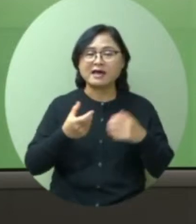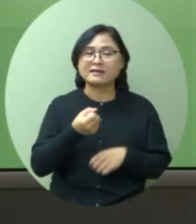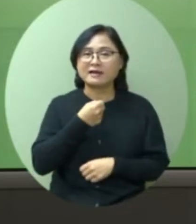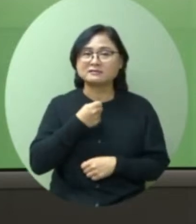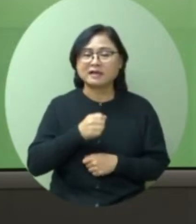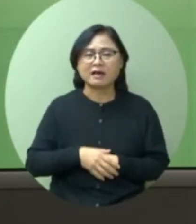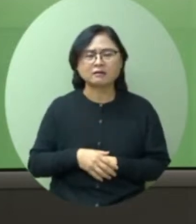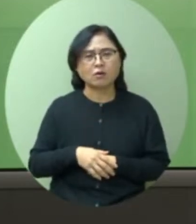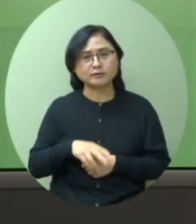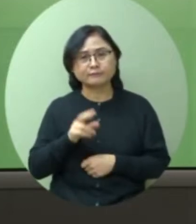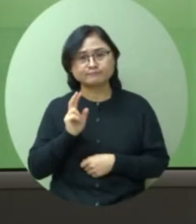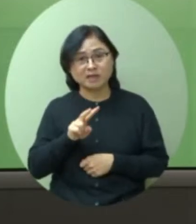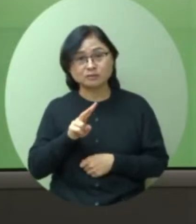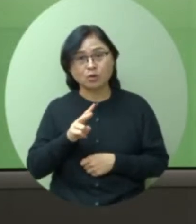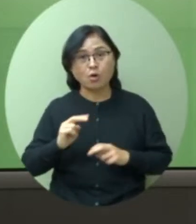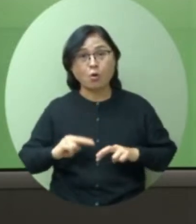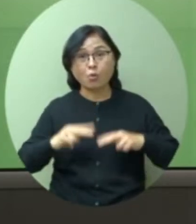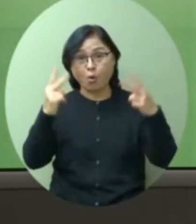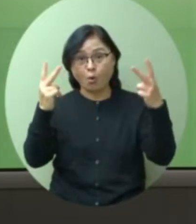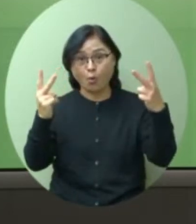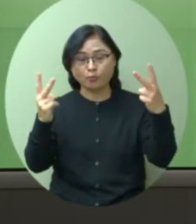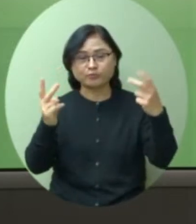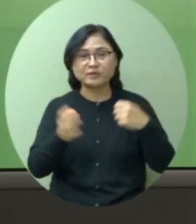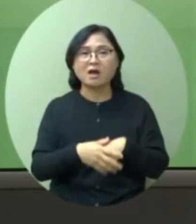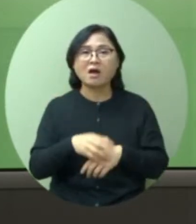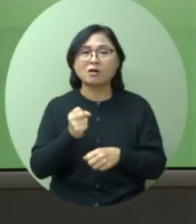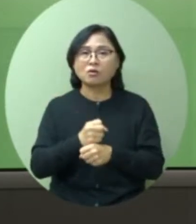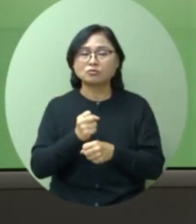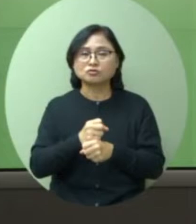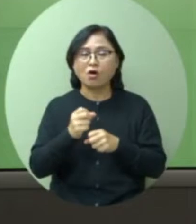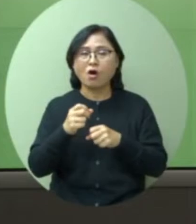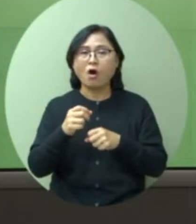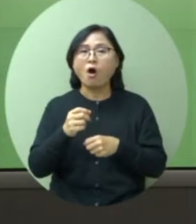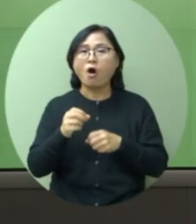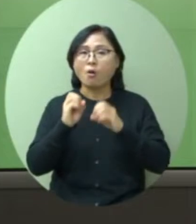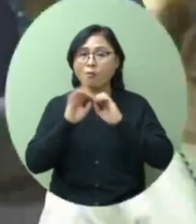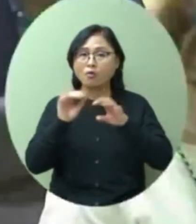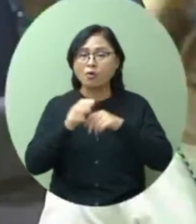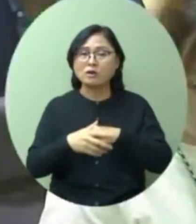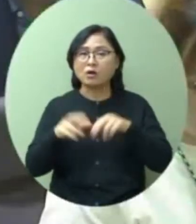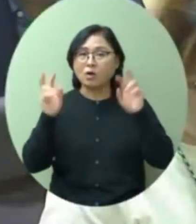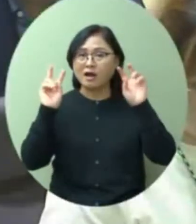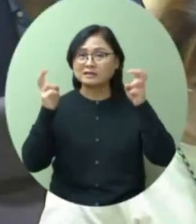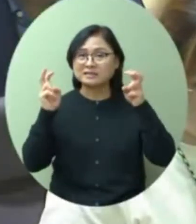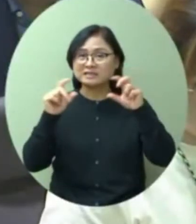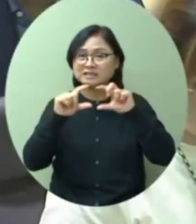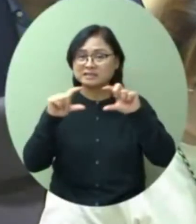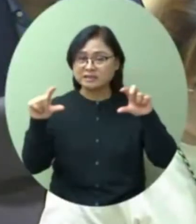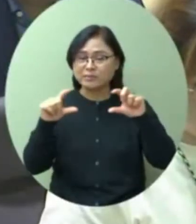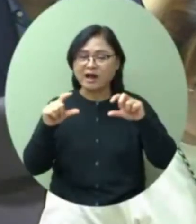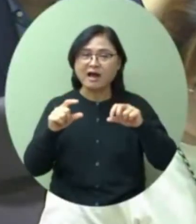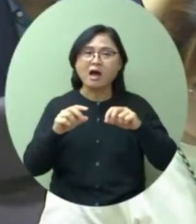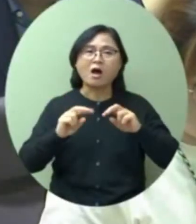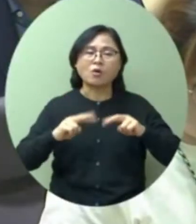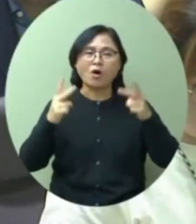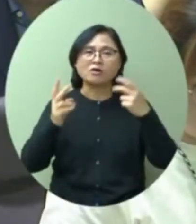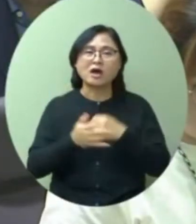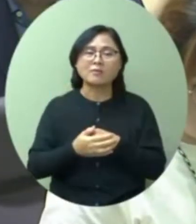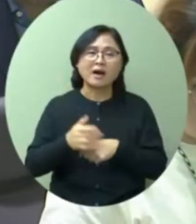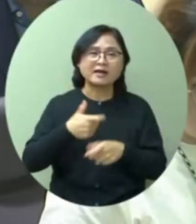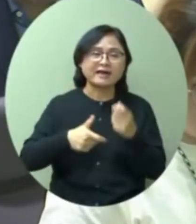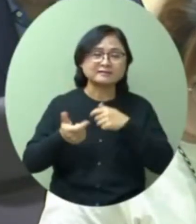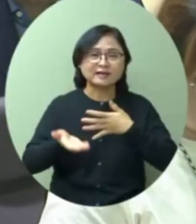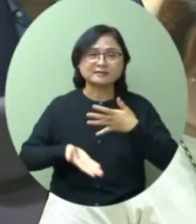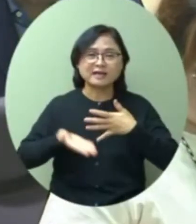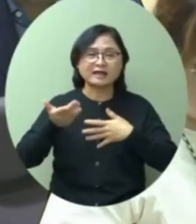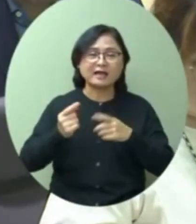Now we see reform and change are keywords in your policy address. You proposed many measures about the economy and people's quality